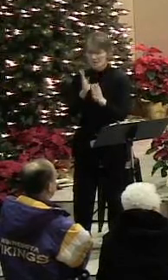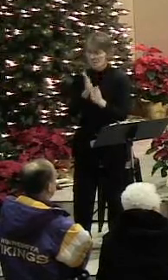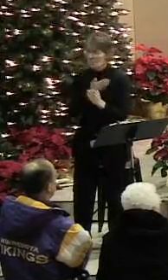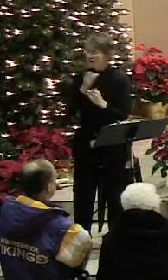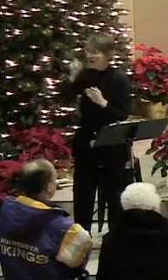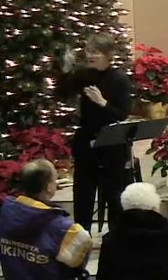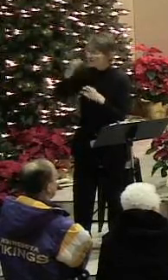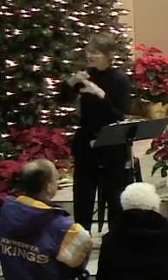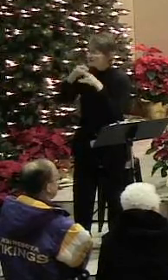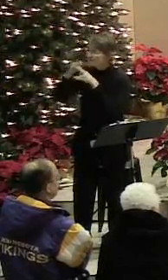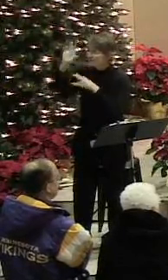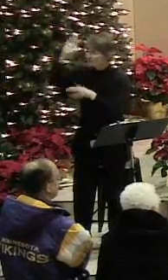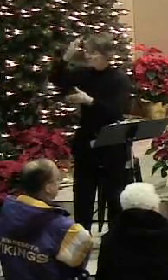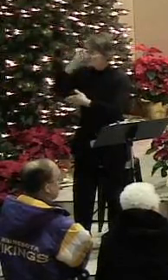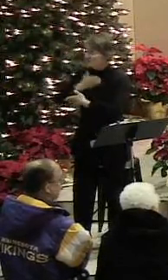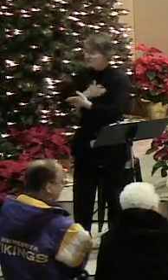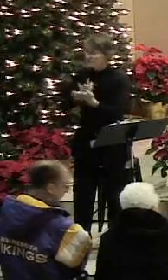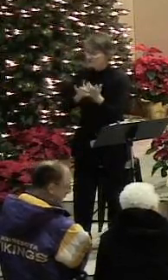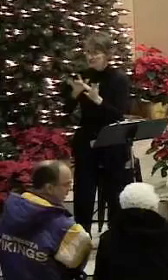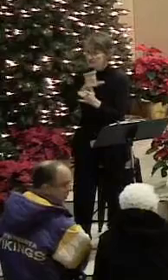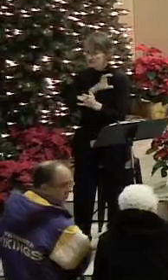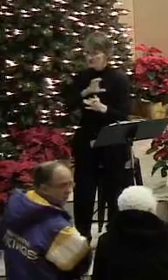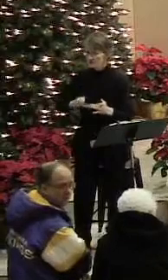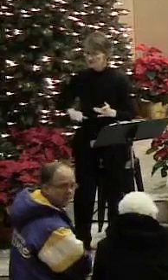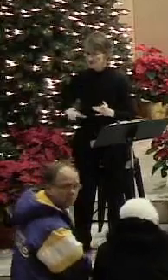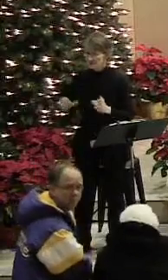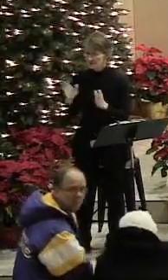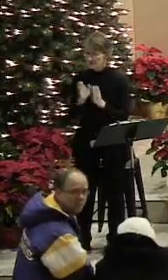name of your Son, Jesus Christ, our Lord.